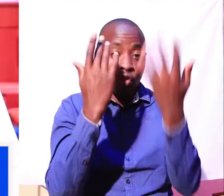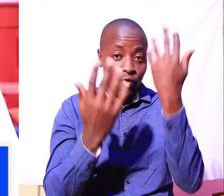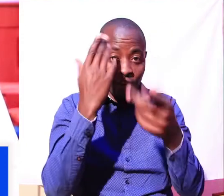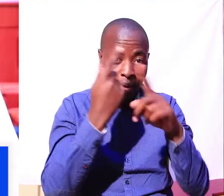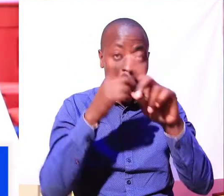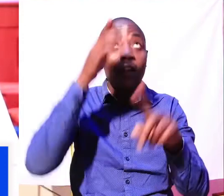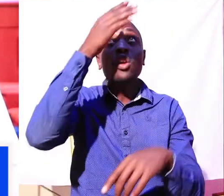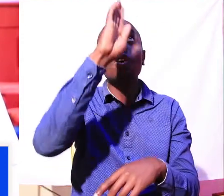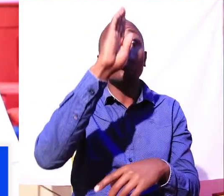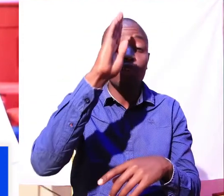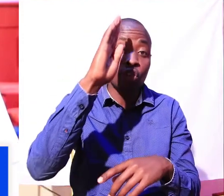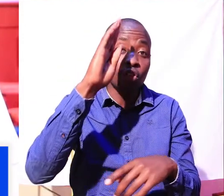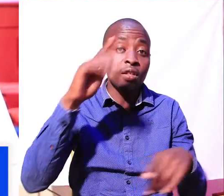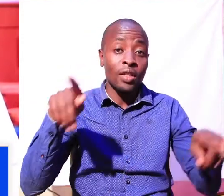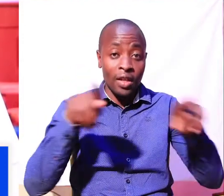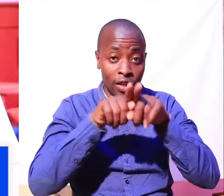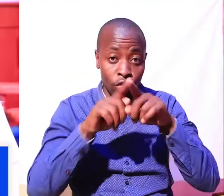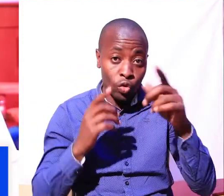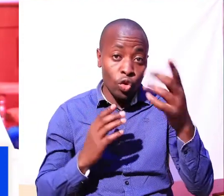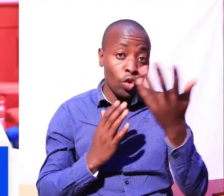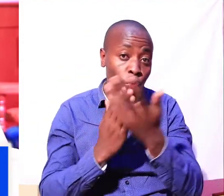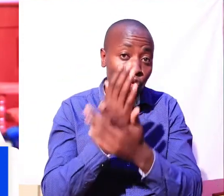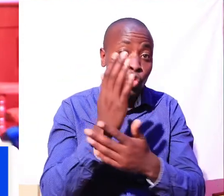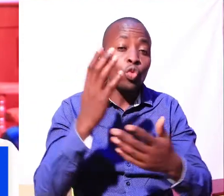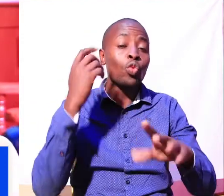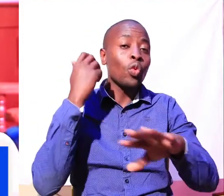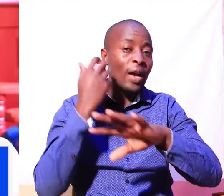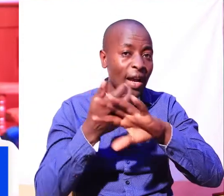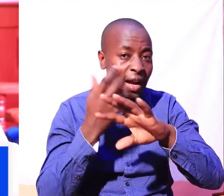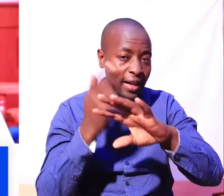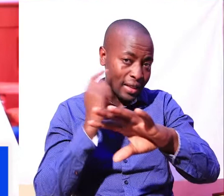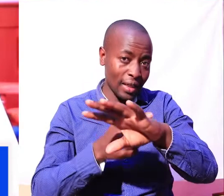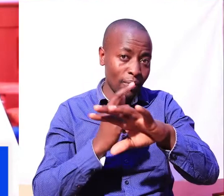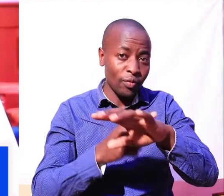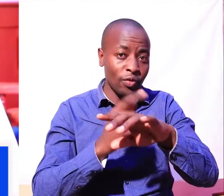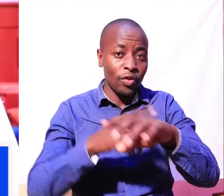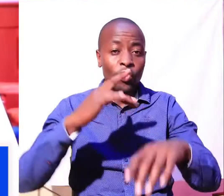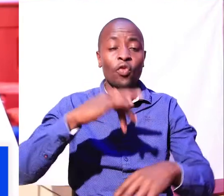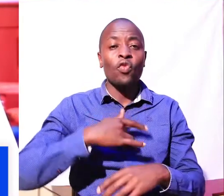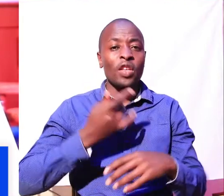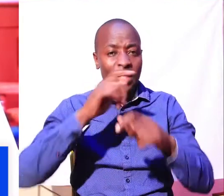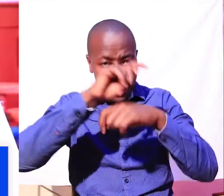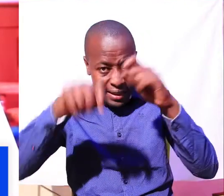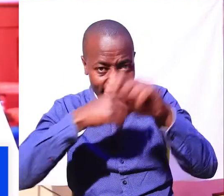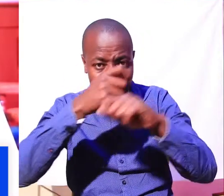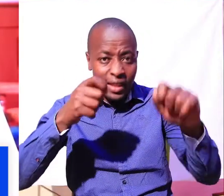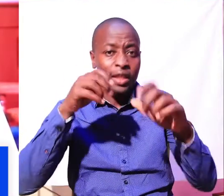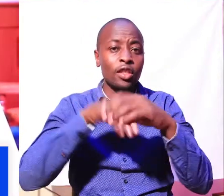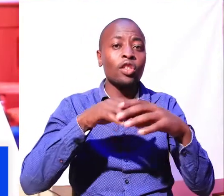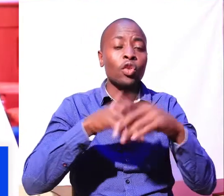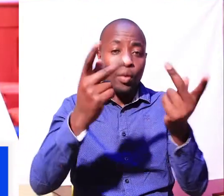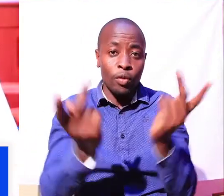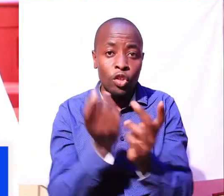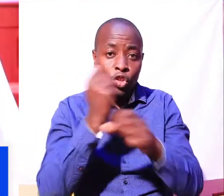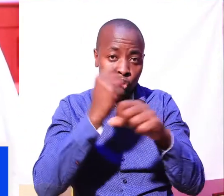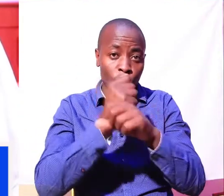God. As we walk through bound systems, feeling bound in our places of work, in our homes, in our